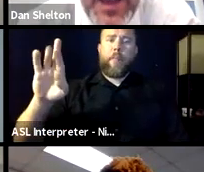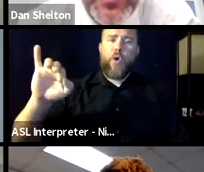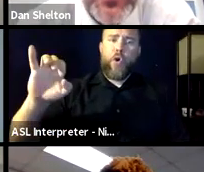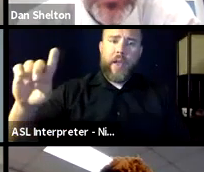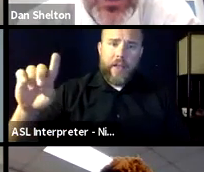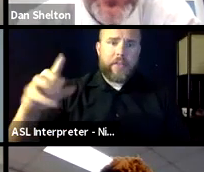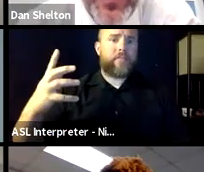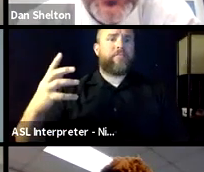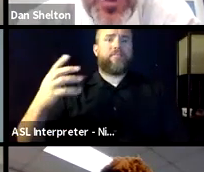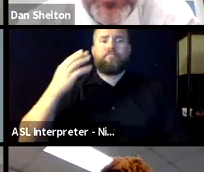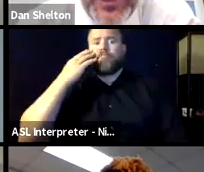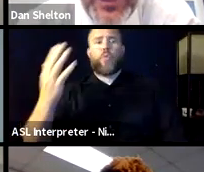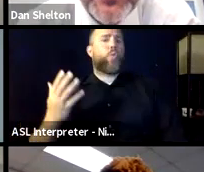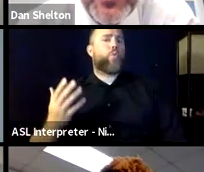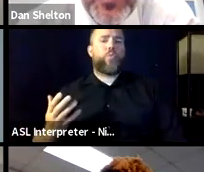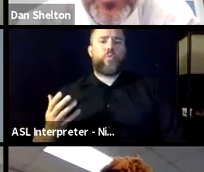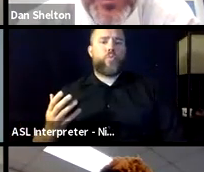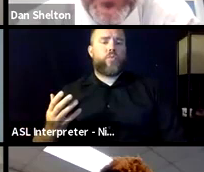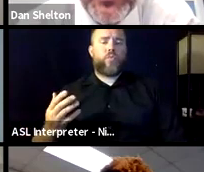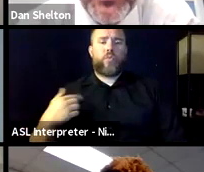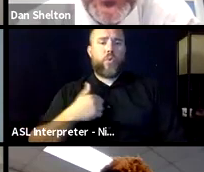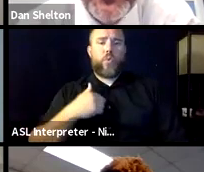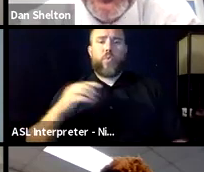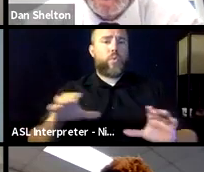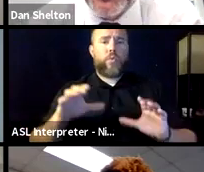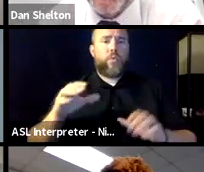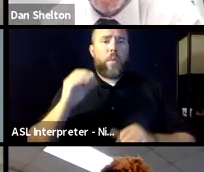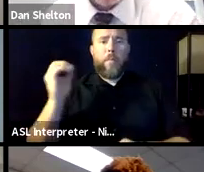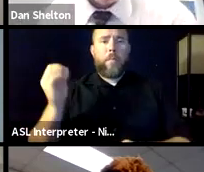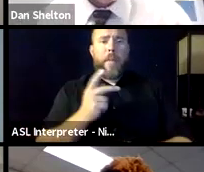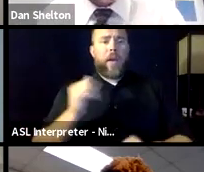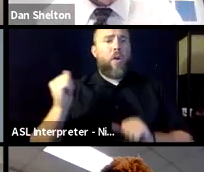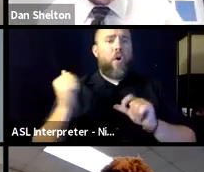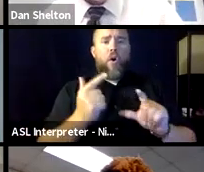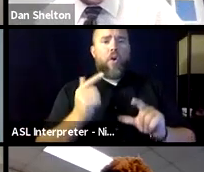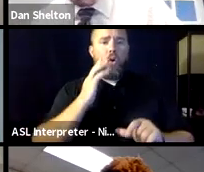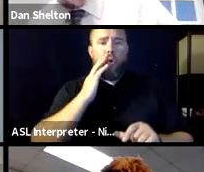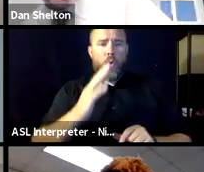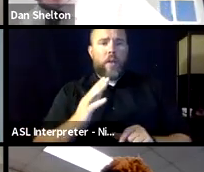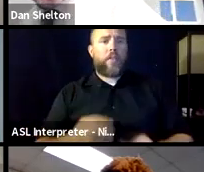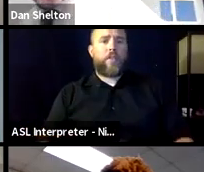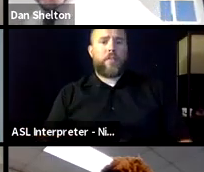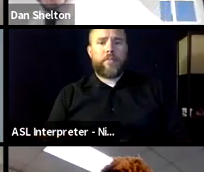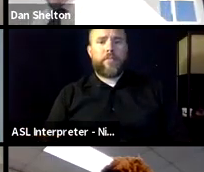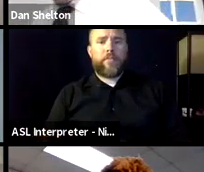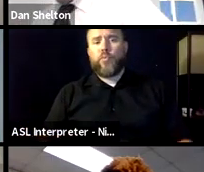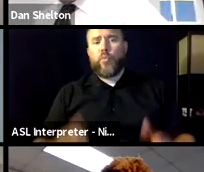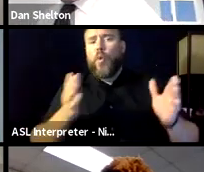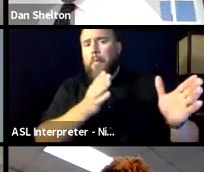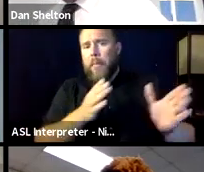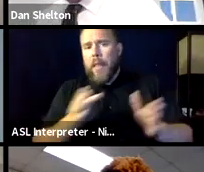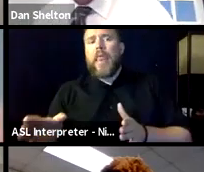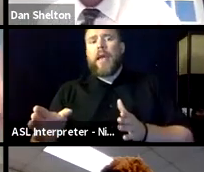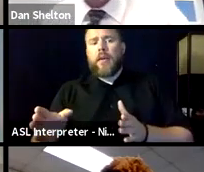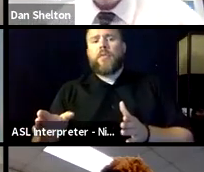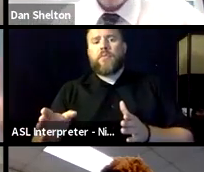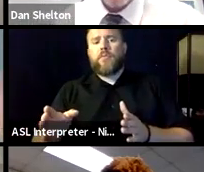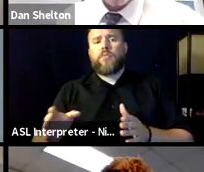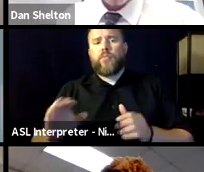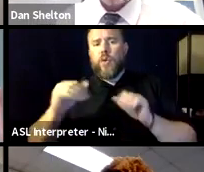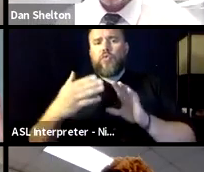everybody back. We're gonna make sure our plans are prepared for each of those things. I don't know if Dr. Akins wants to add to that. Thank you.